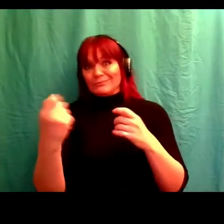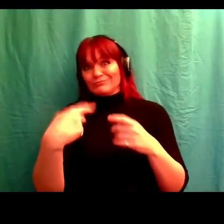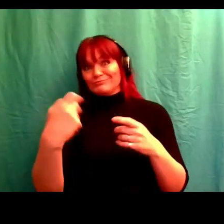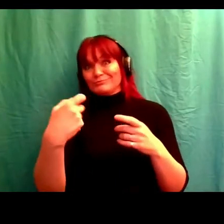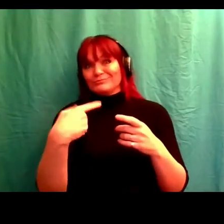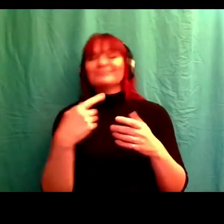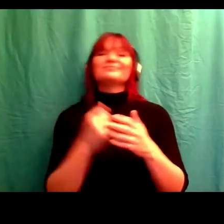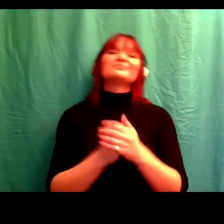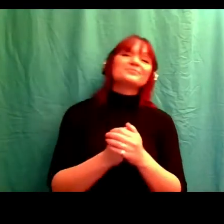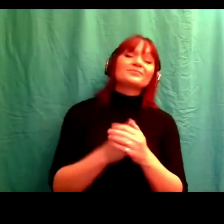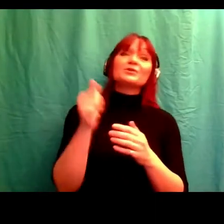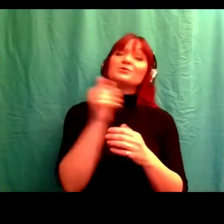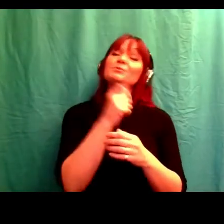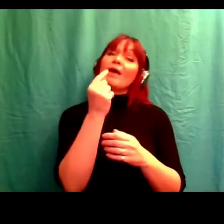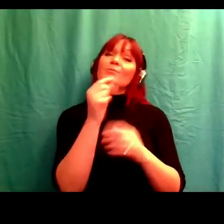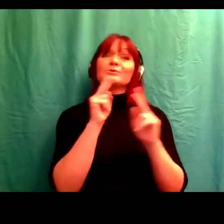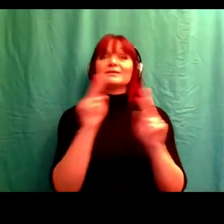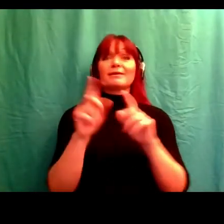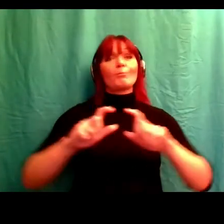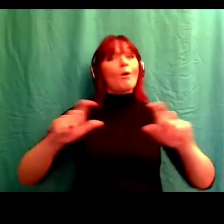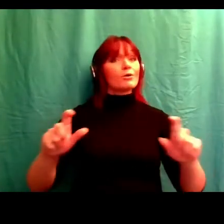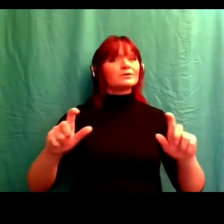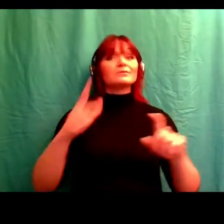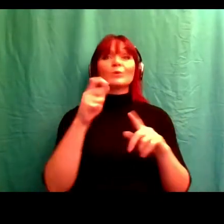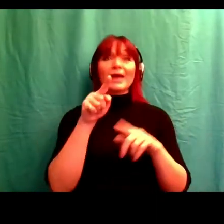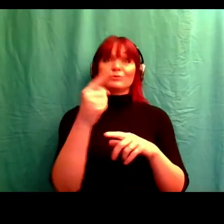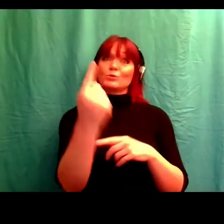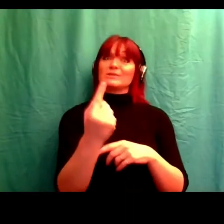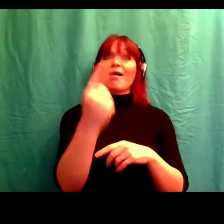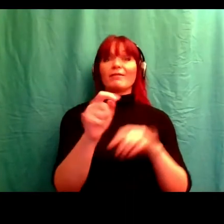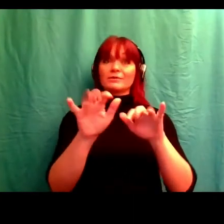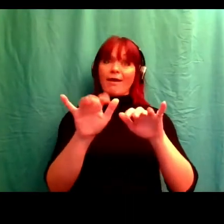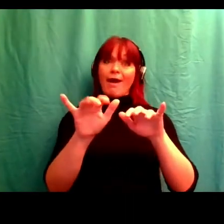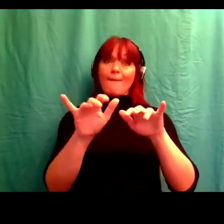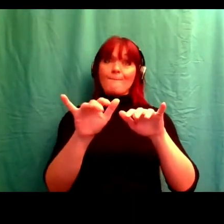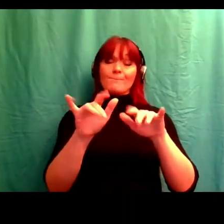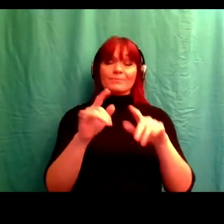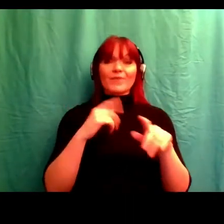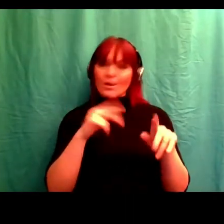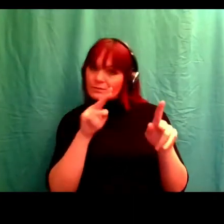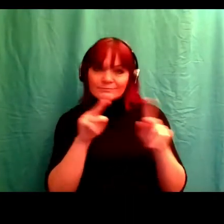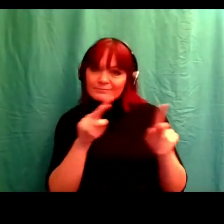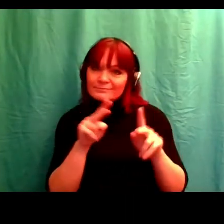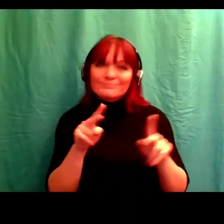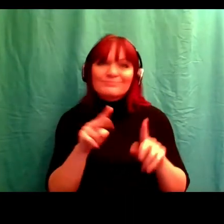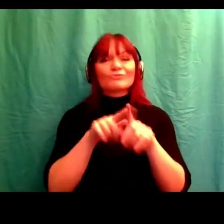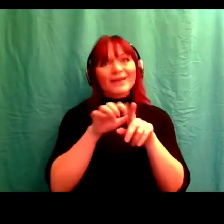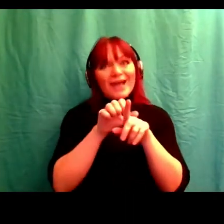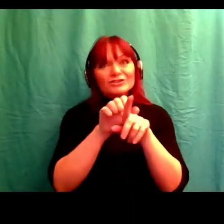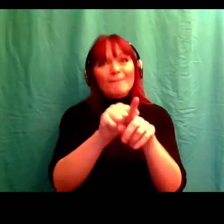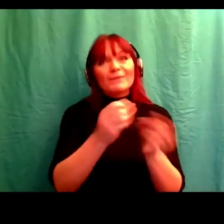should be able to see a box on your screen where you can type in your questions, and I'll then be able to see them as they come through, and I'll put them to our